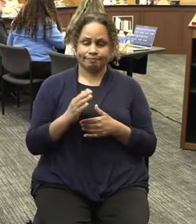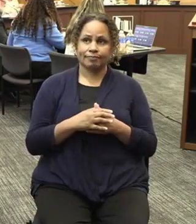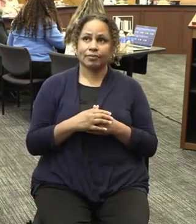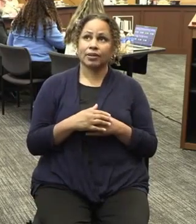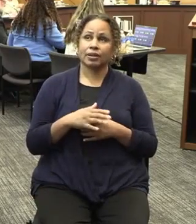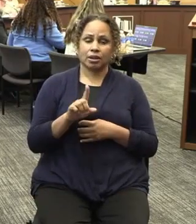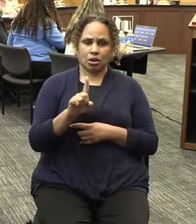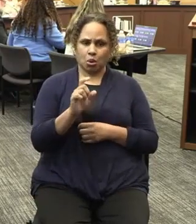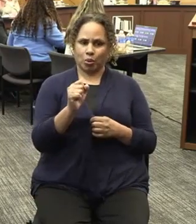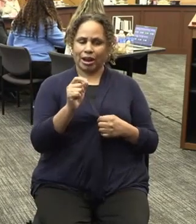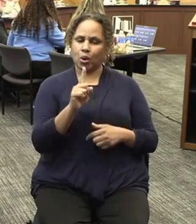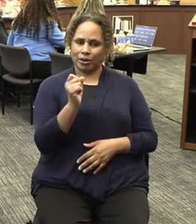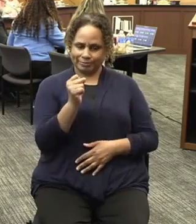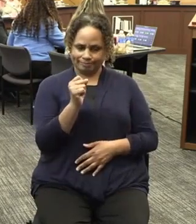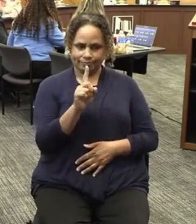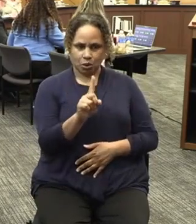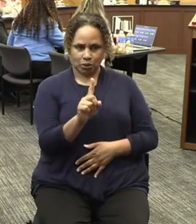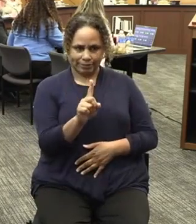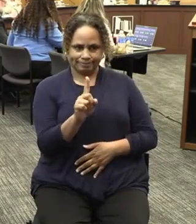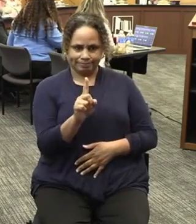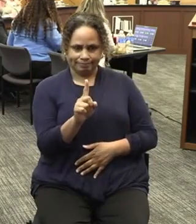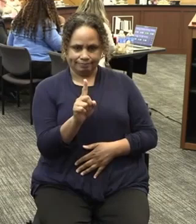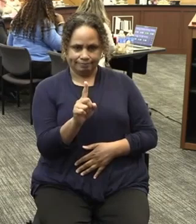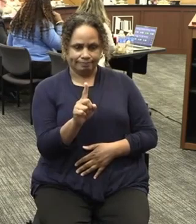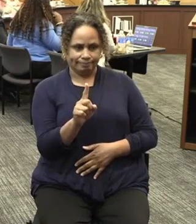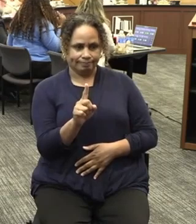attached. It was attached.